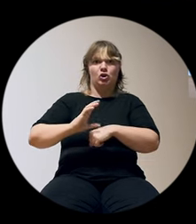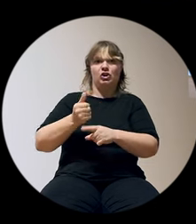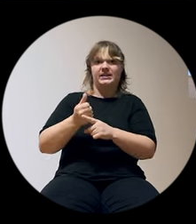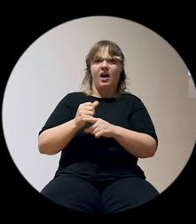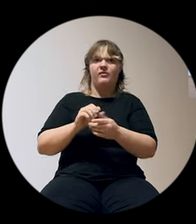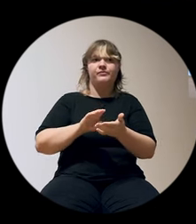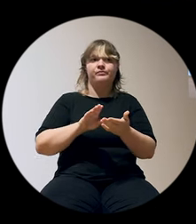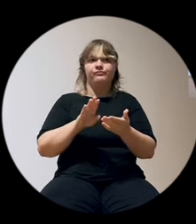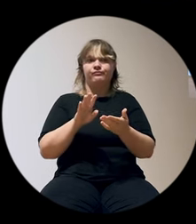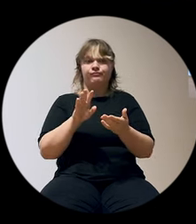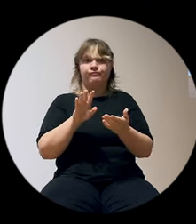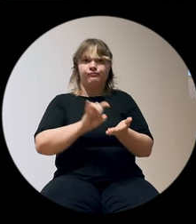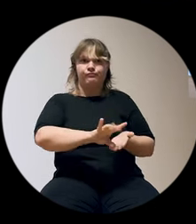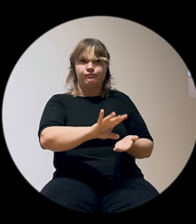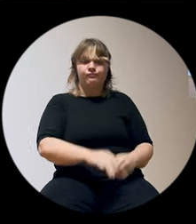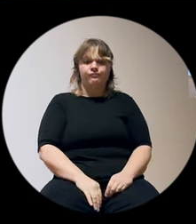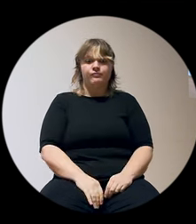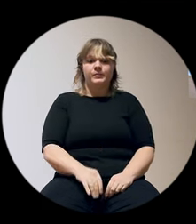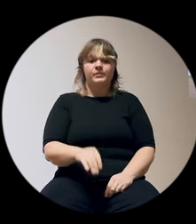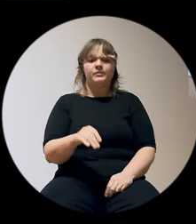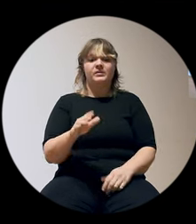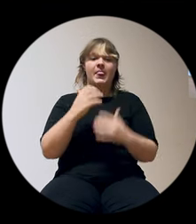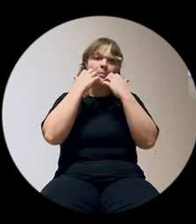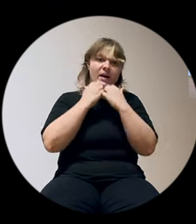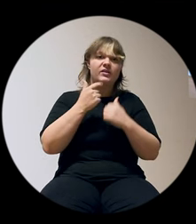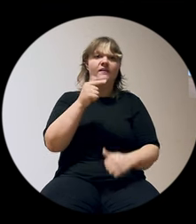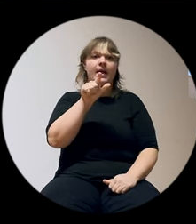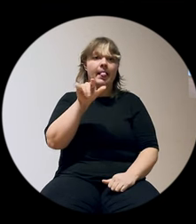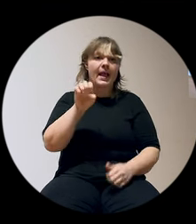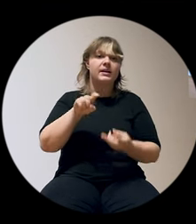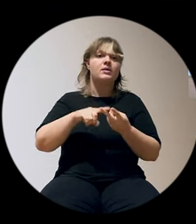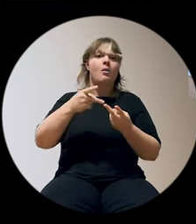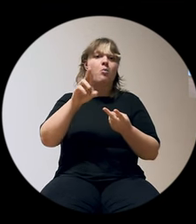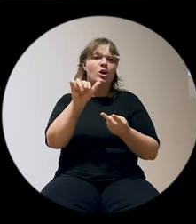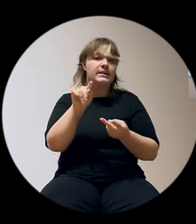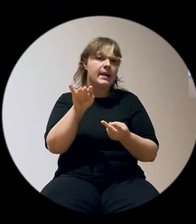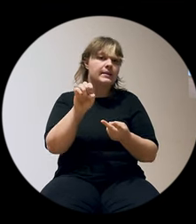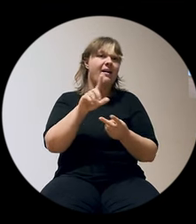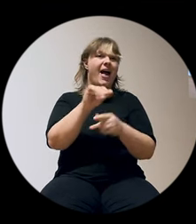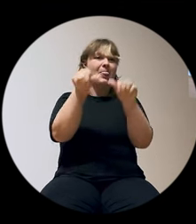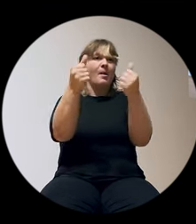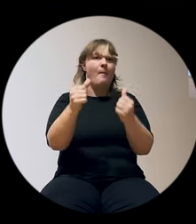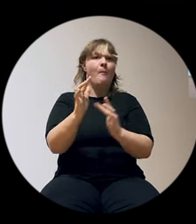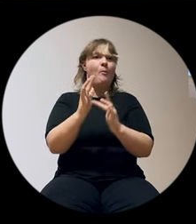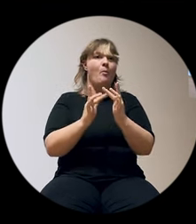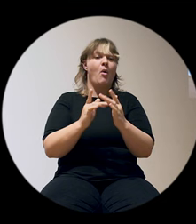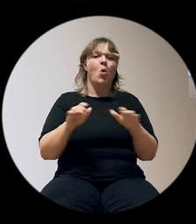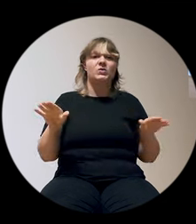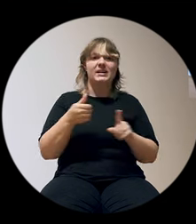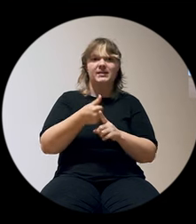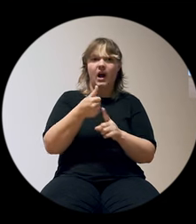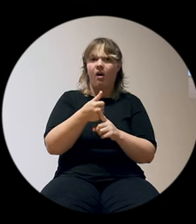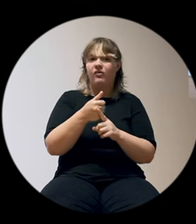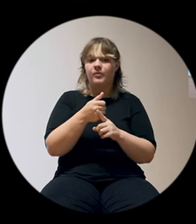The preciousness of glazed porcelain and the pose itself reference religious figurines, while the absence of a cross